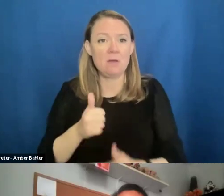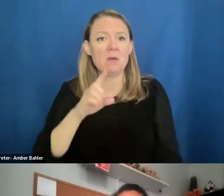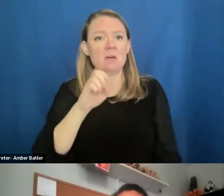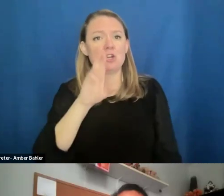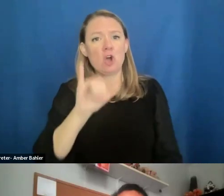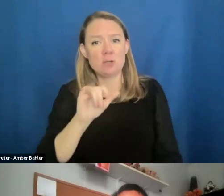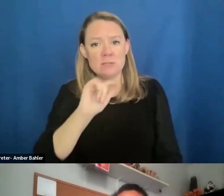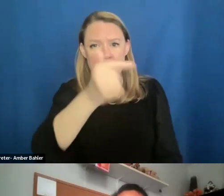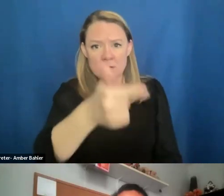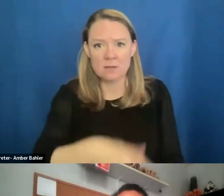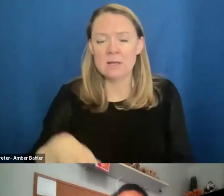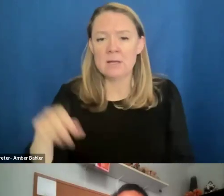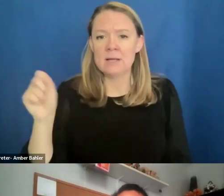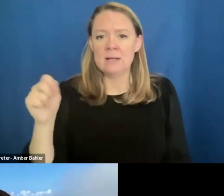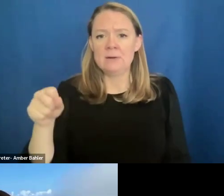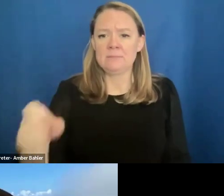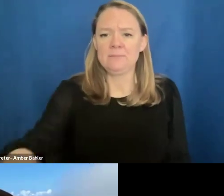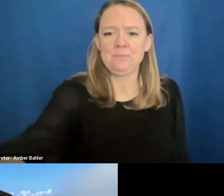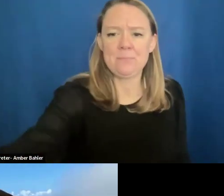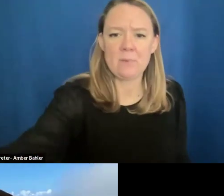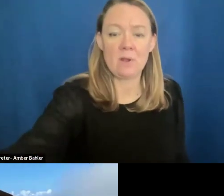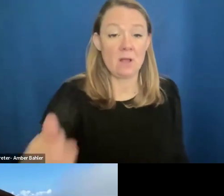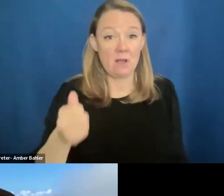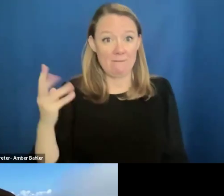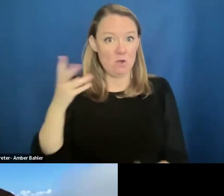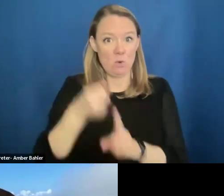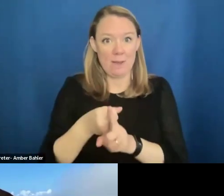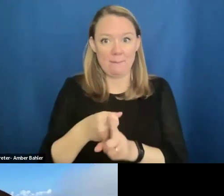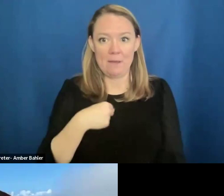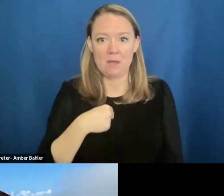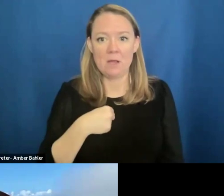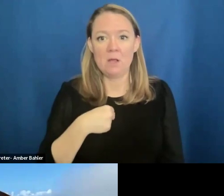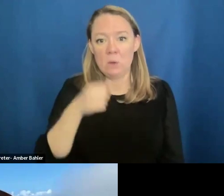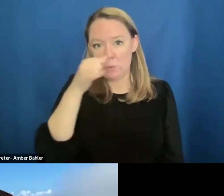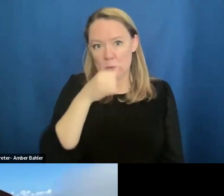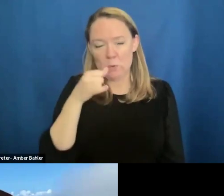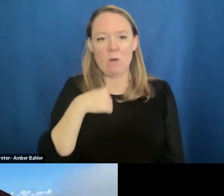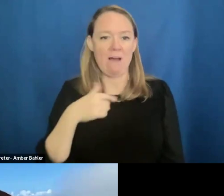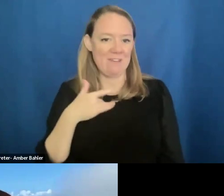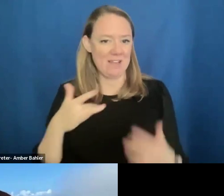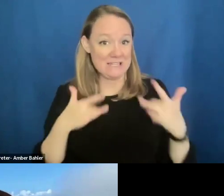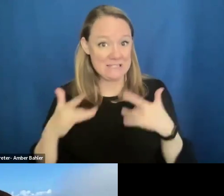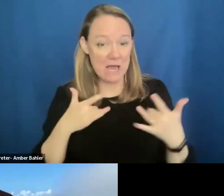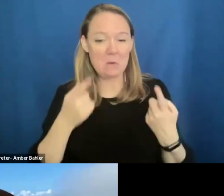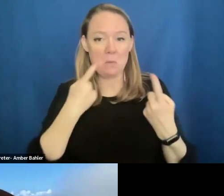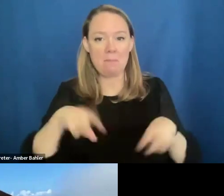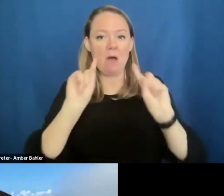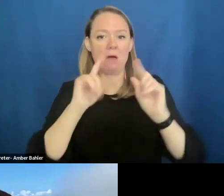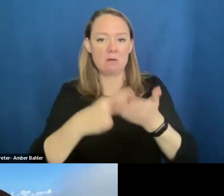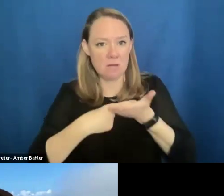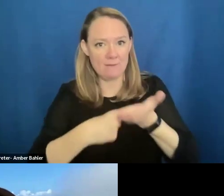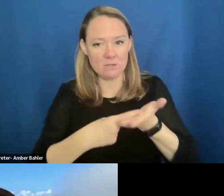A few things that occurred to me as I was listening. Number one was how excited I was that we're having this conversation. This has been something that I've